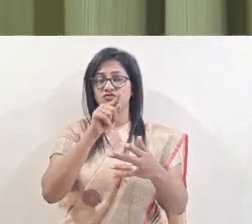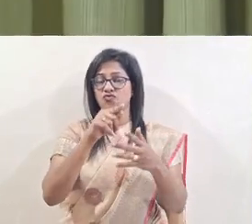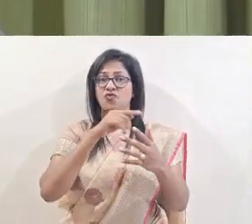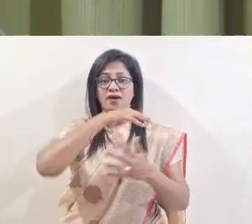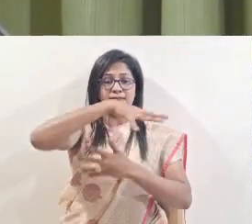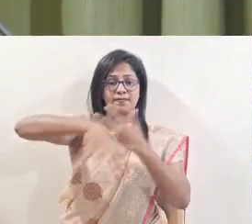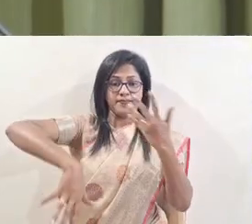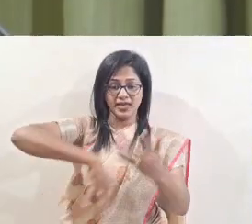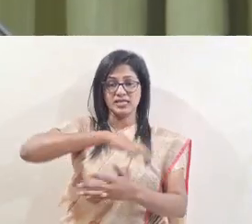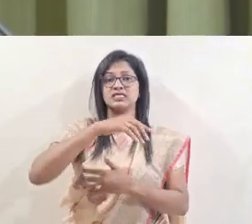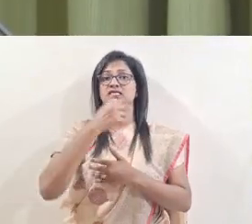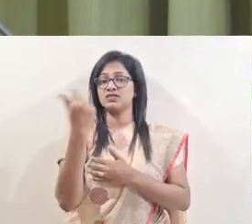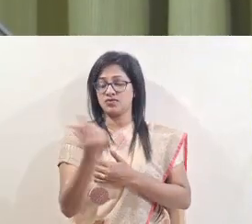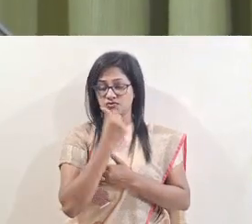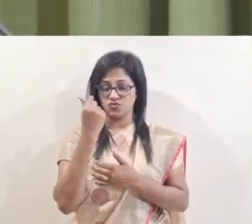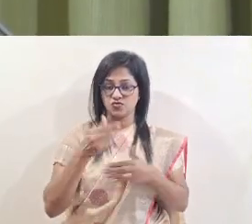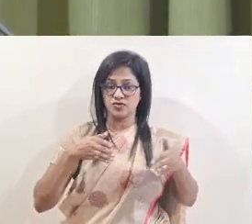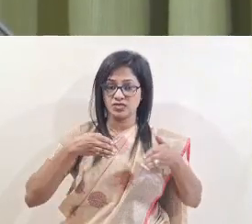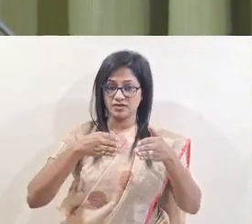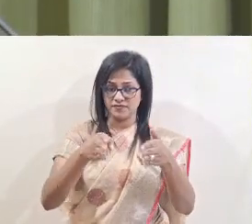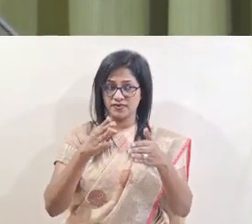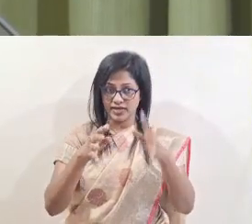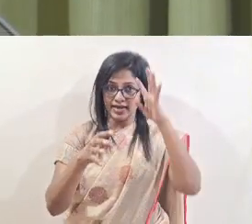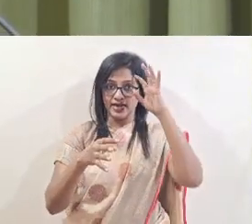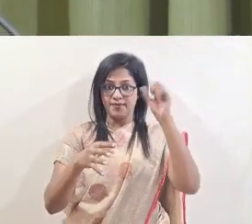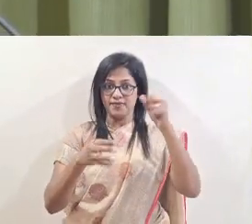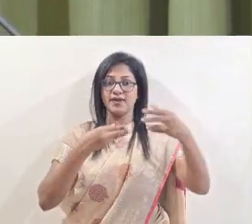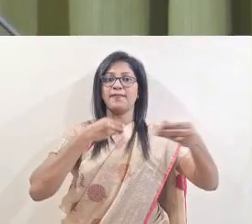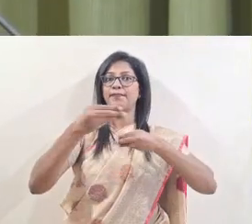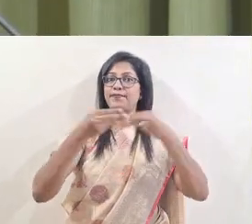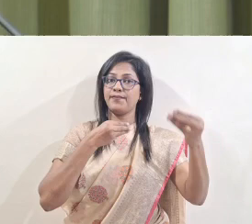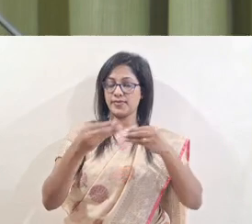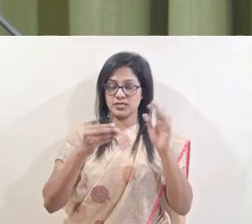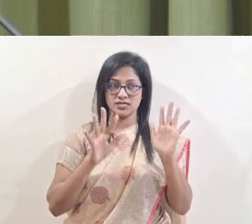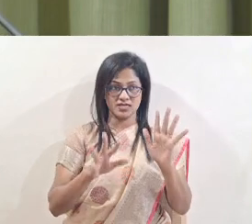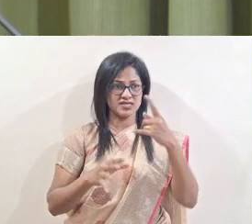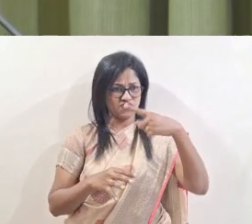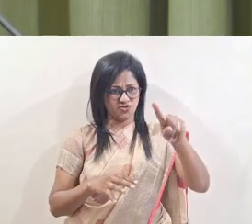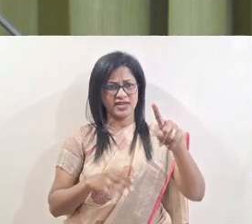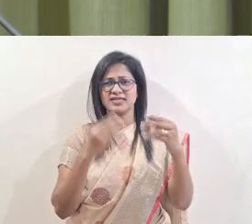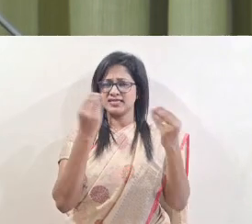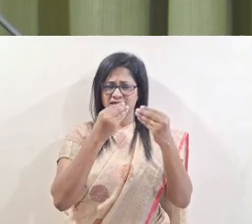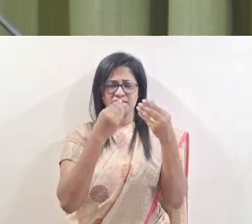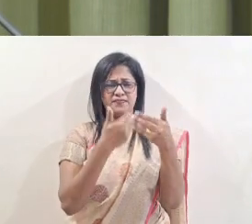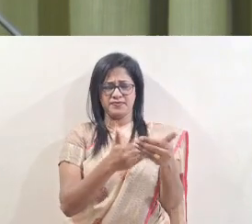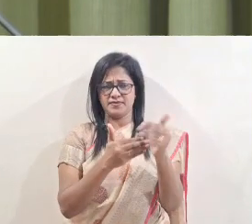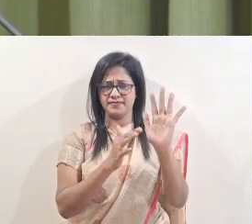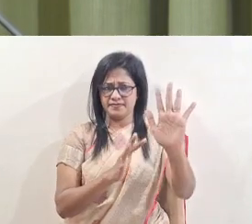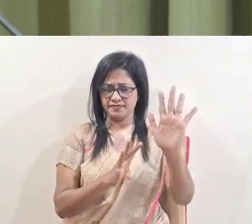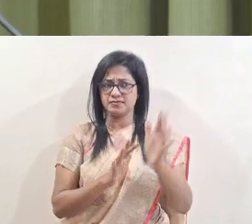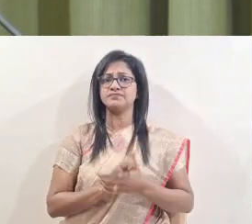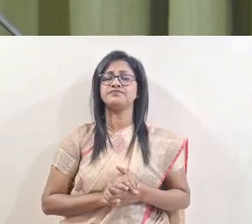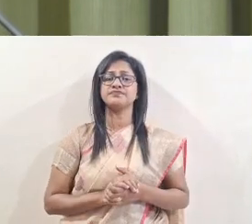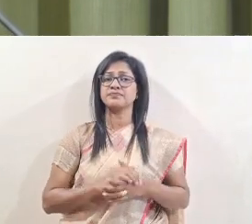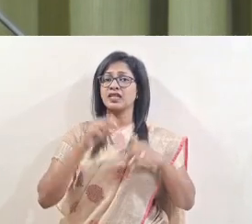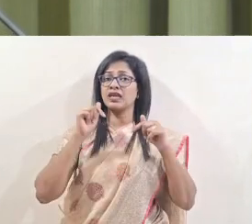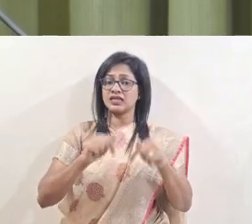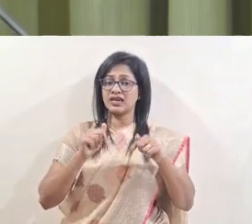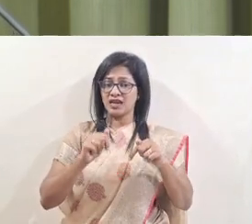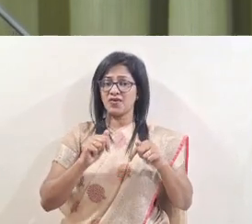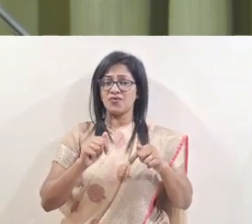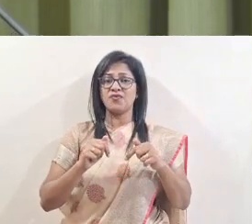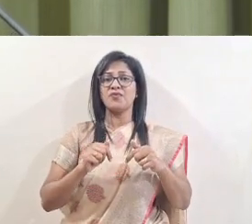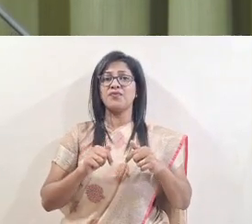use, basically with keeping in view that commercialization Yes, sir. to some extent. Yes. Now, nowadays we do not have any kind